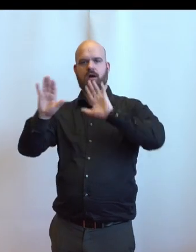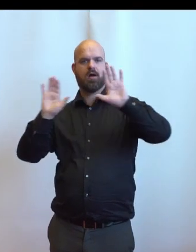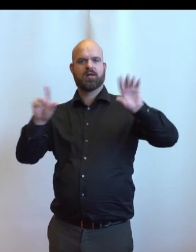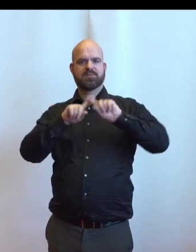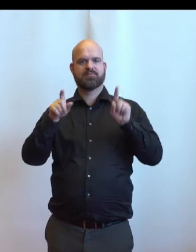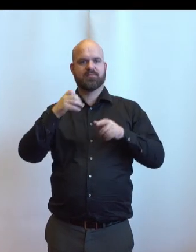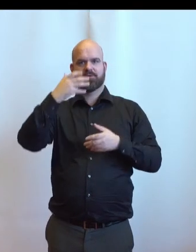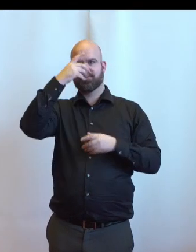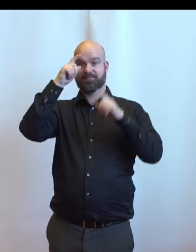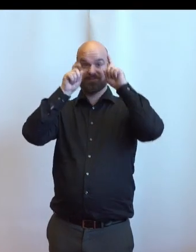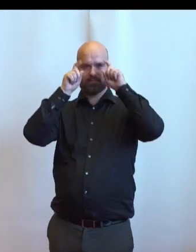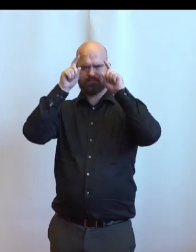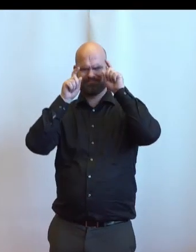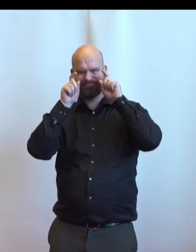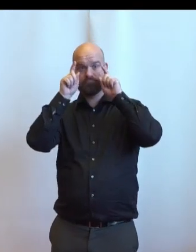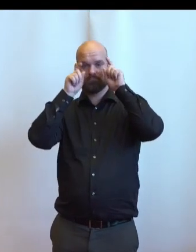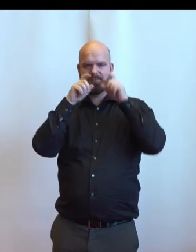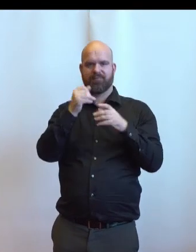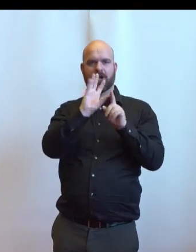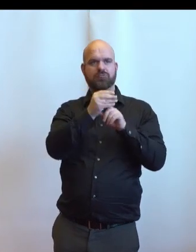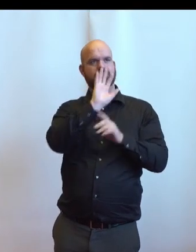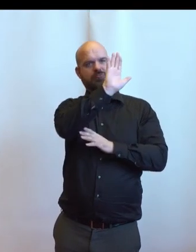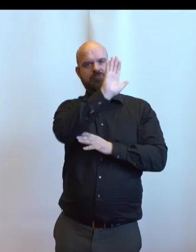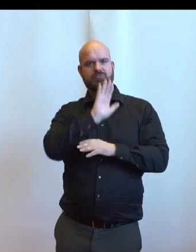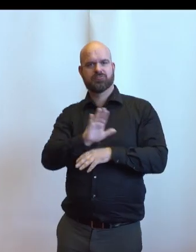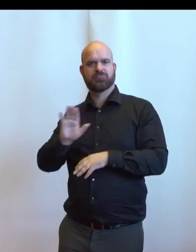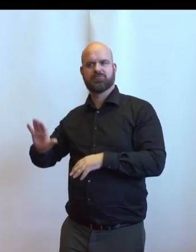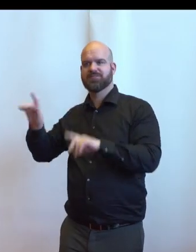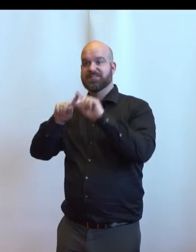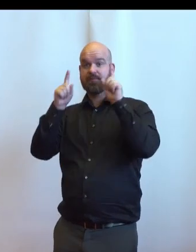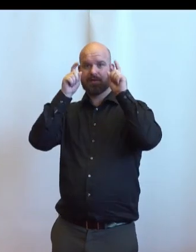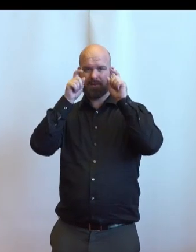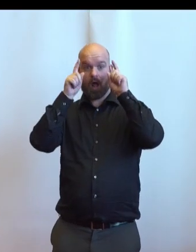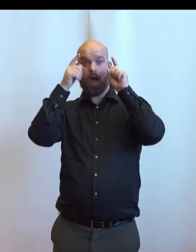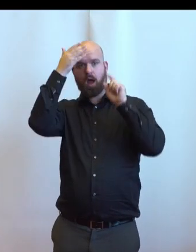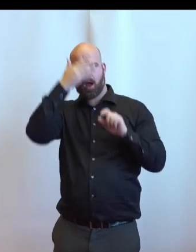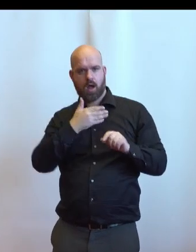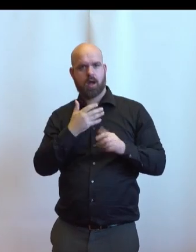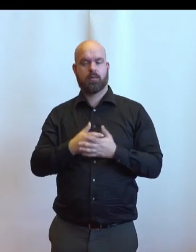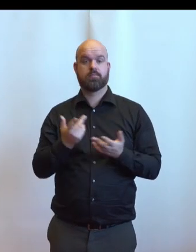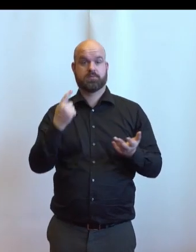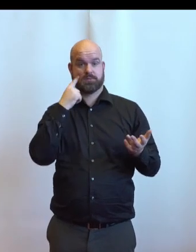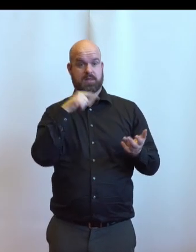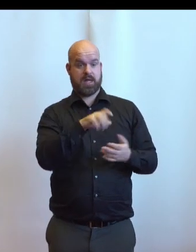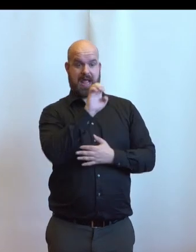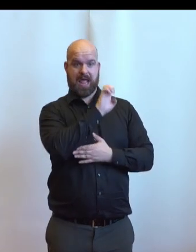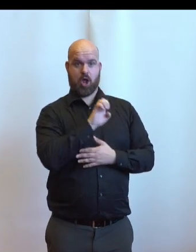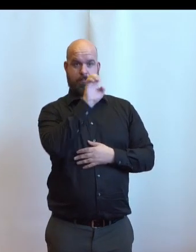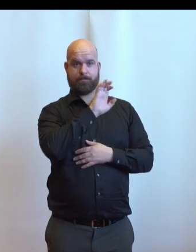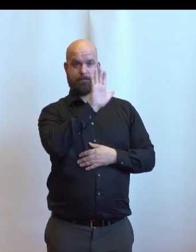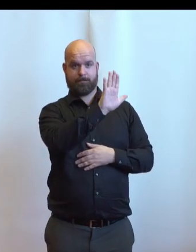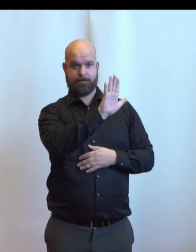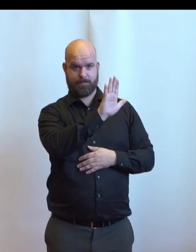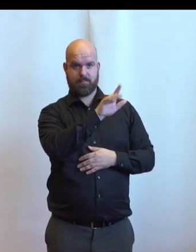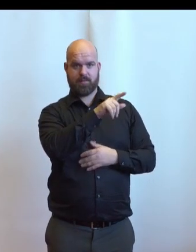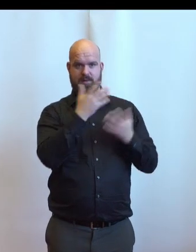have seen an English language European version of some software already doing some of this. I need to go and find it for you, but